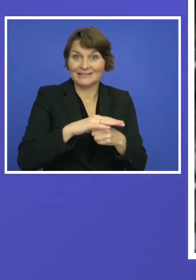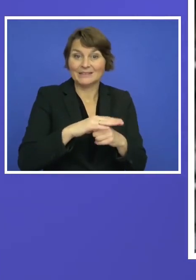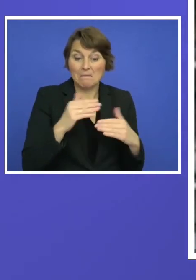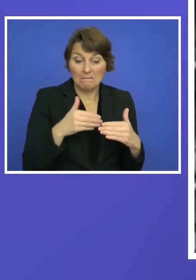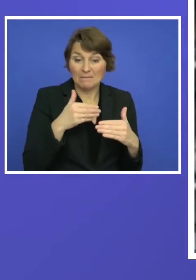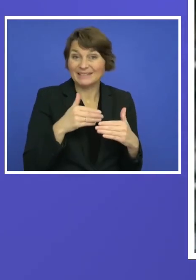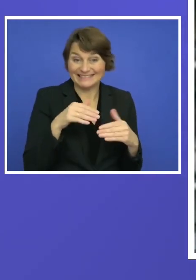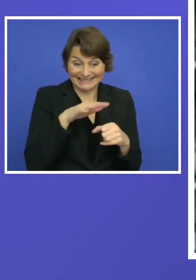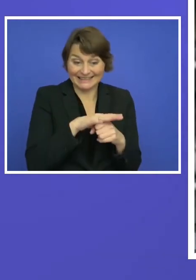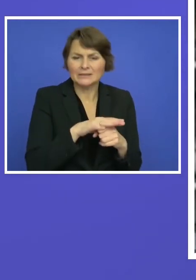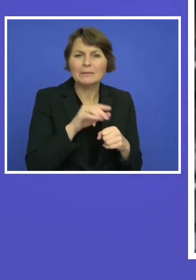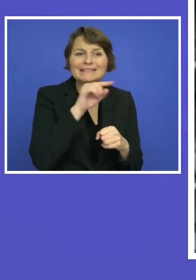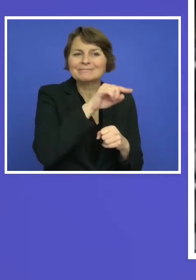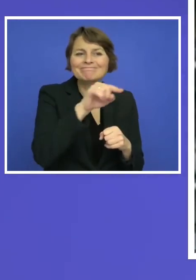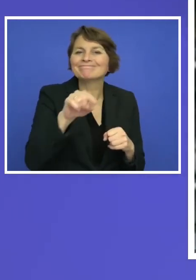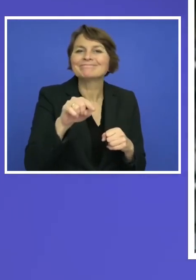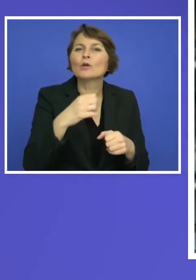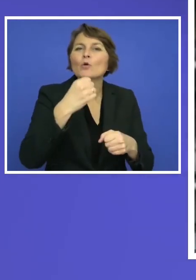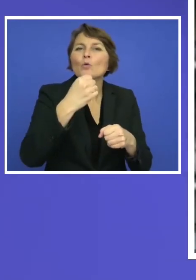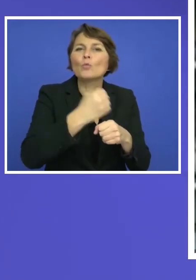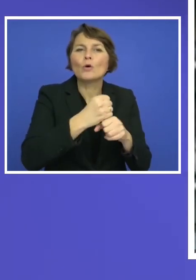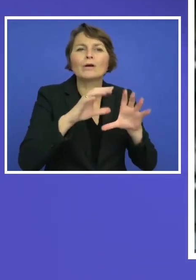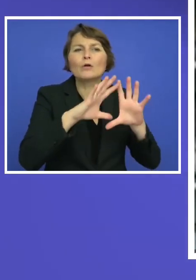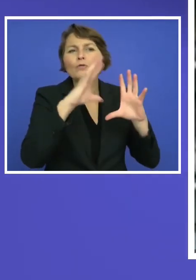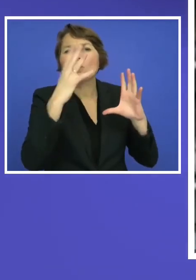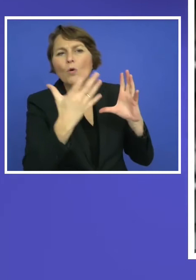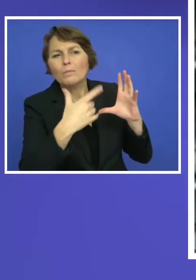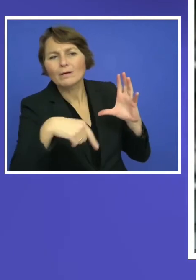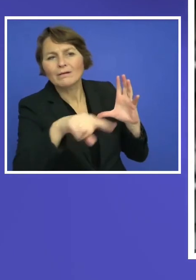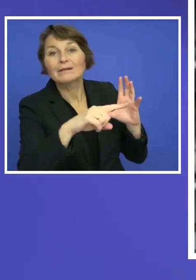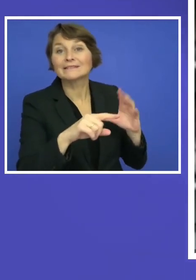in the global labor force of also 26%.